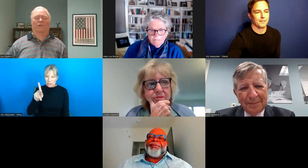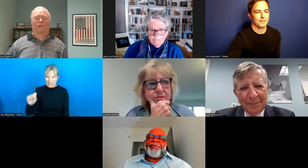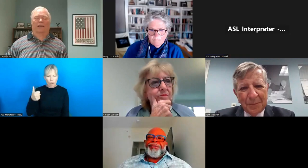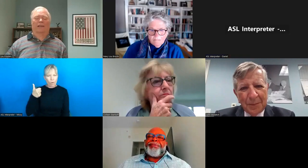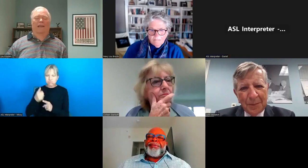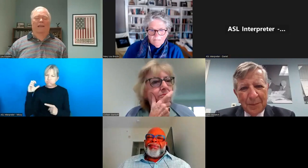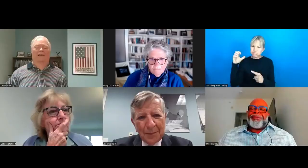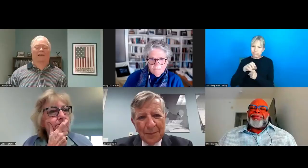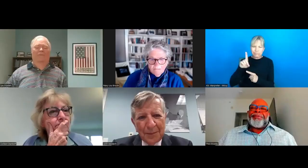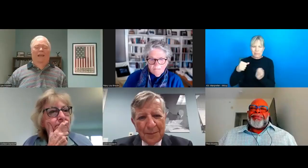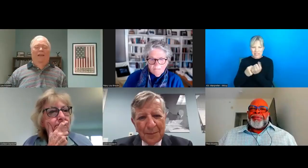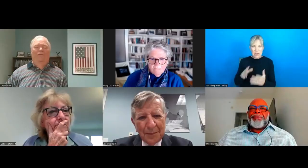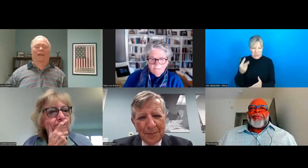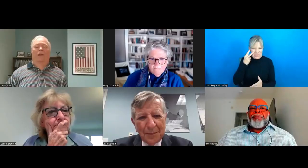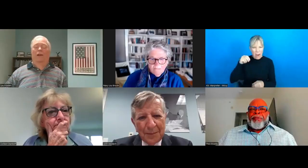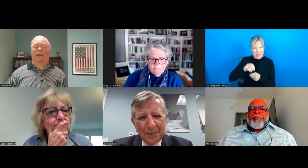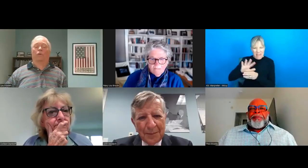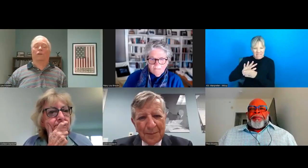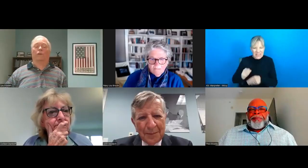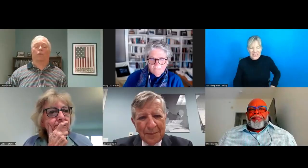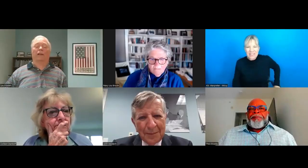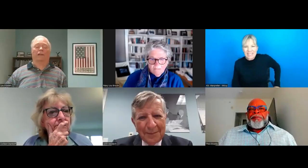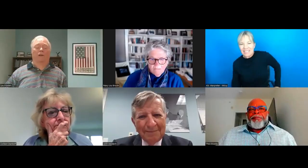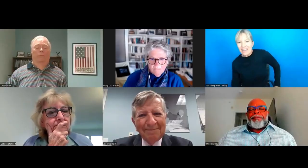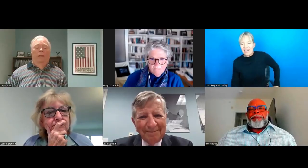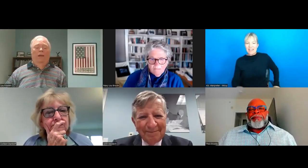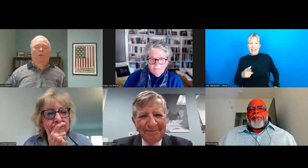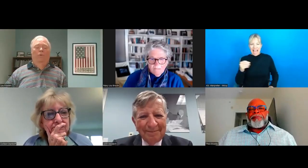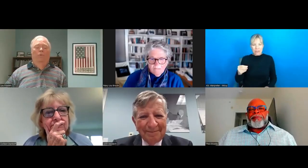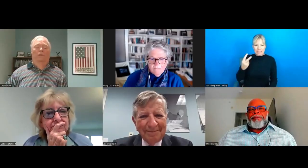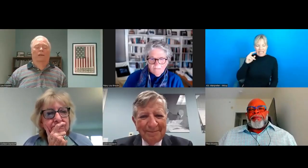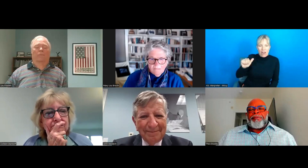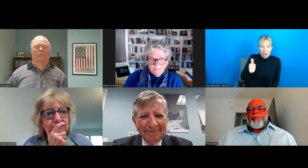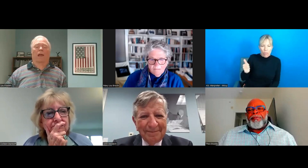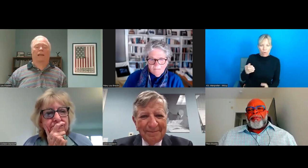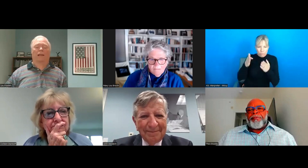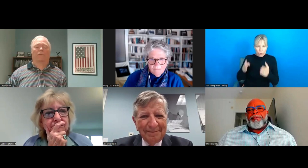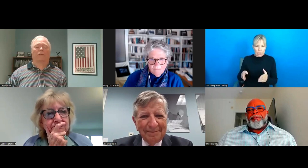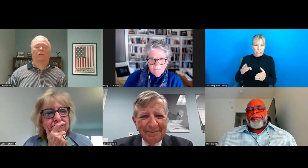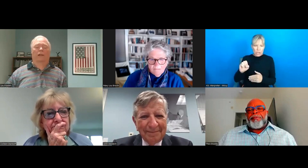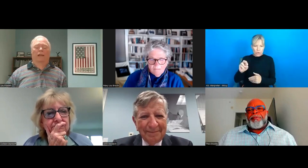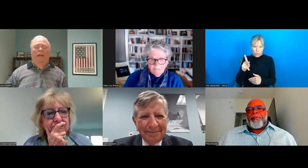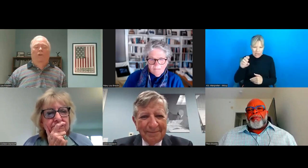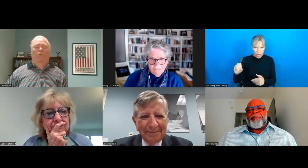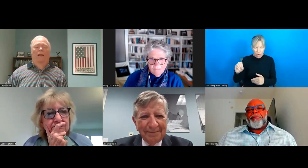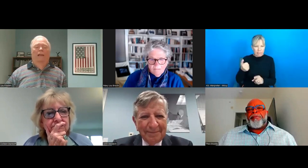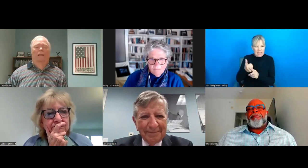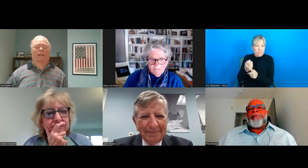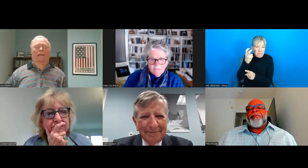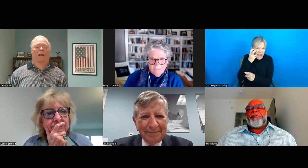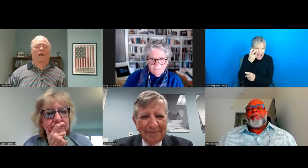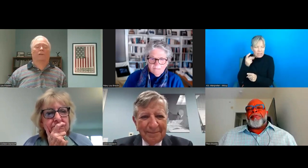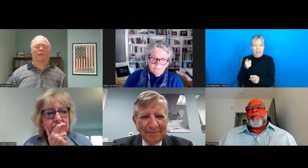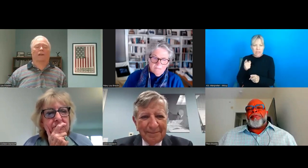was pictured in that video, and Eunice Fiorito, who was a blind individual who